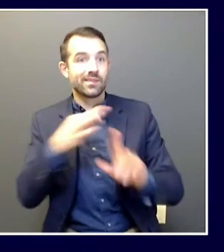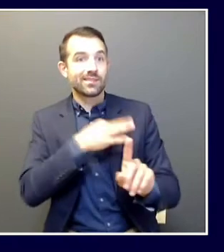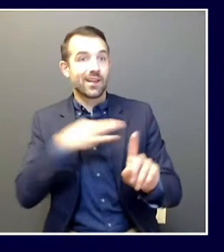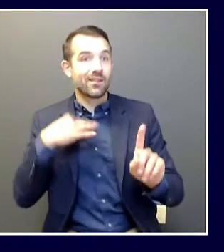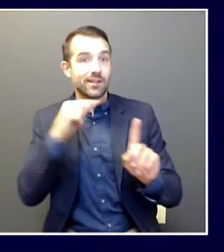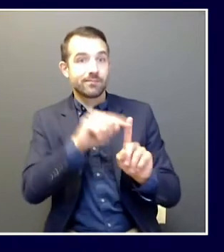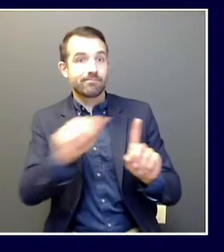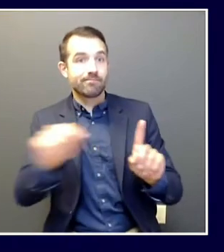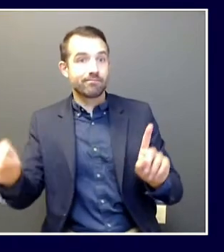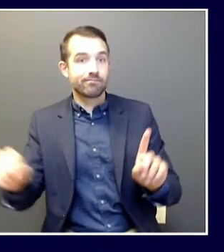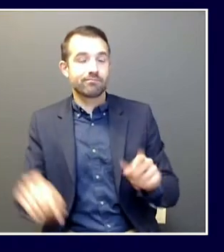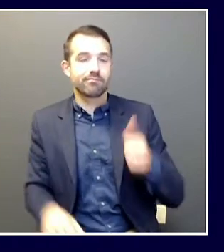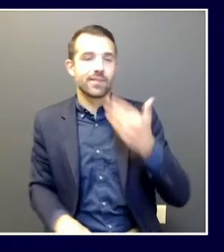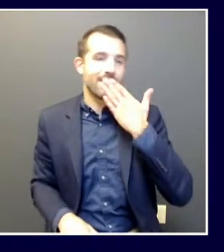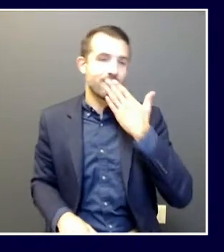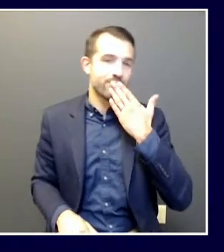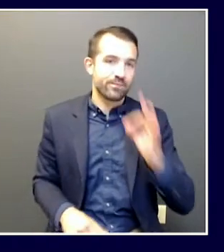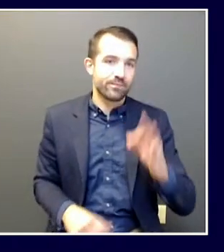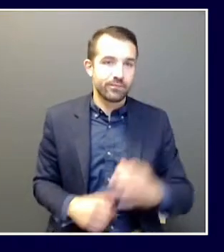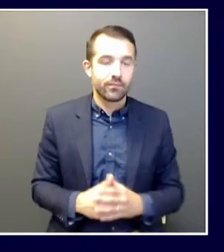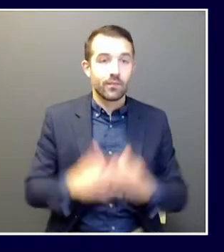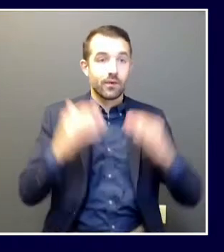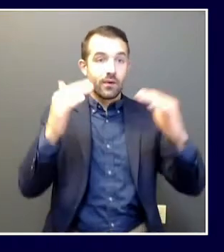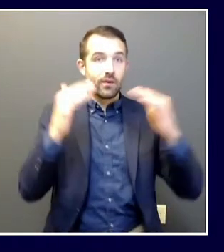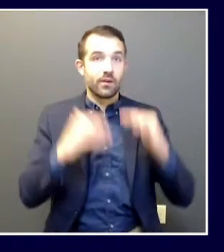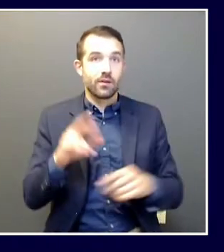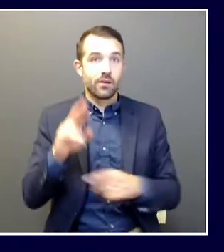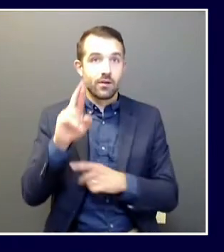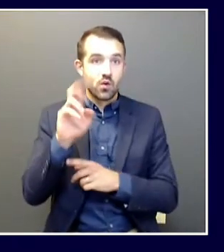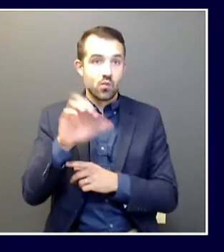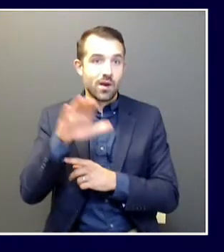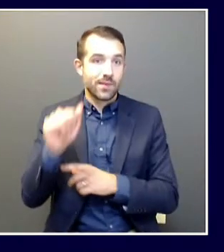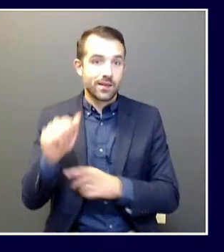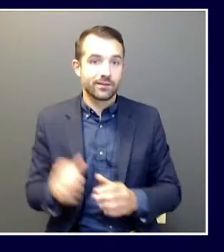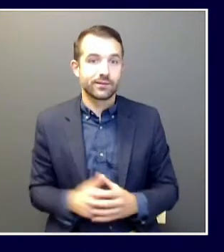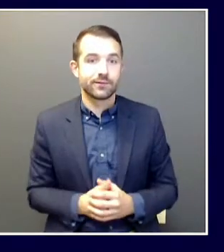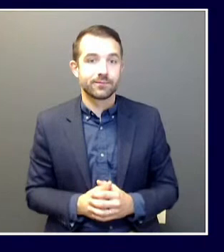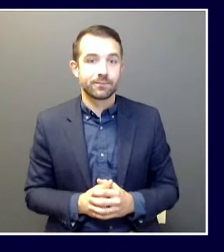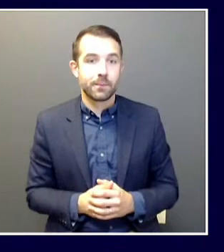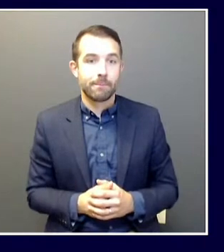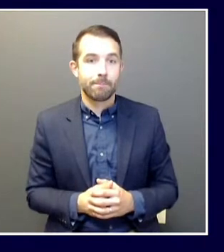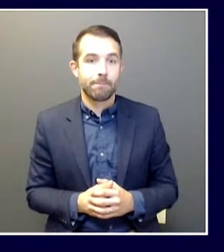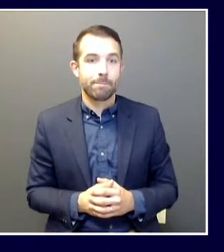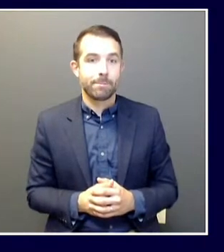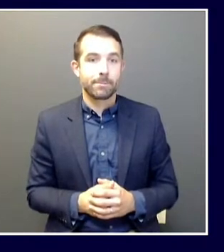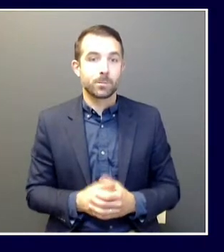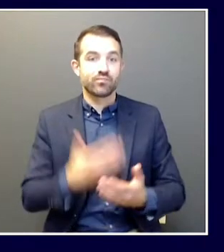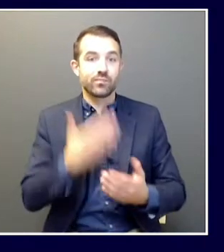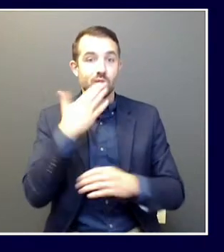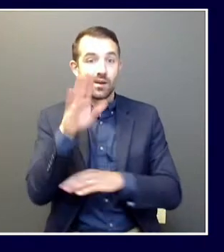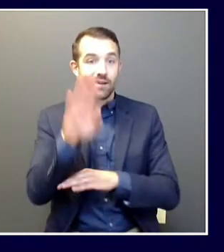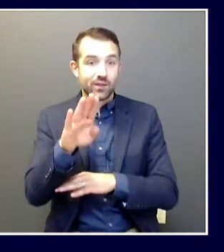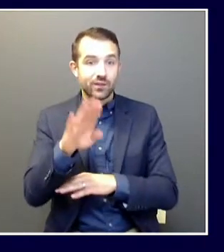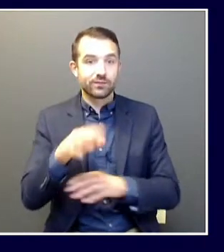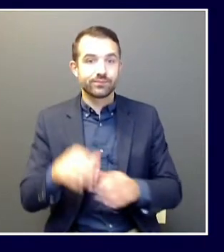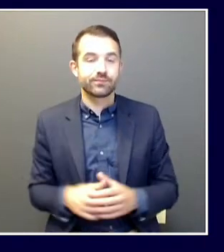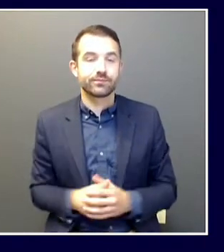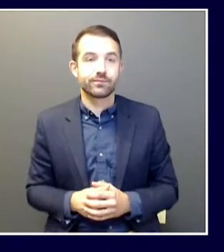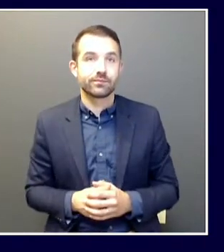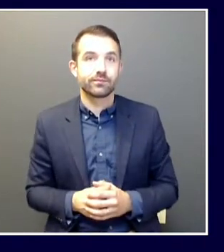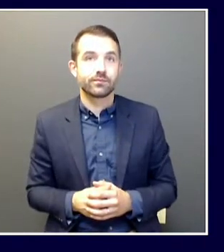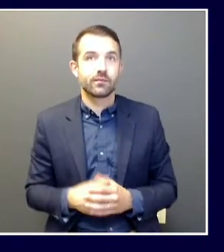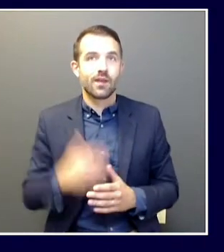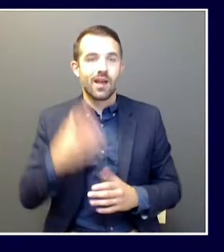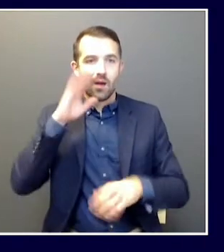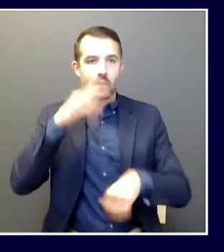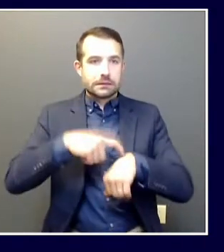Thanks, Evan. Let me go to Rebecca from News Center next. Hi, good afternoon. Being mindful of time, I have two questions.